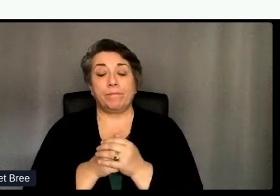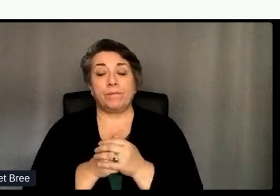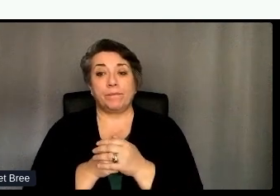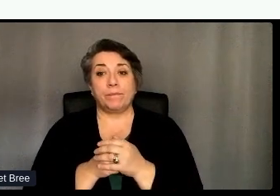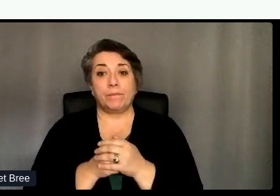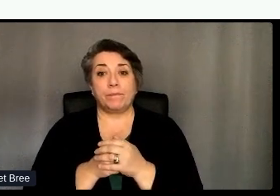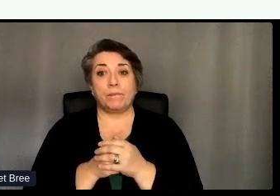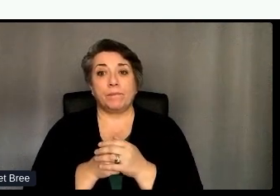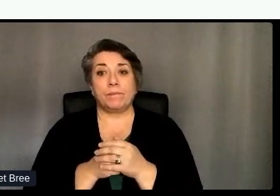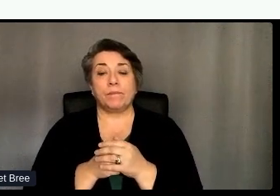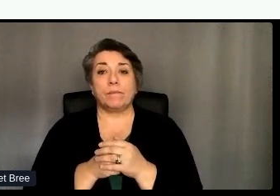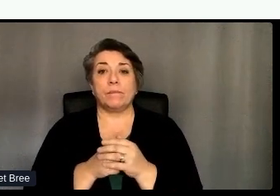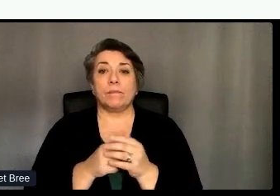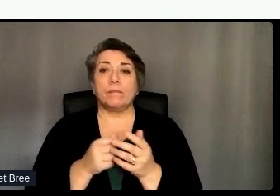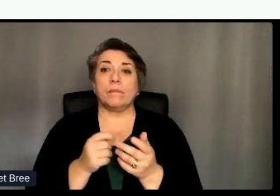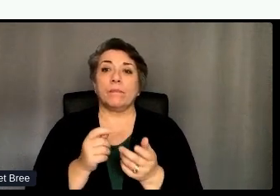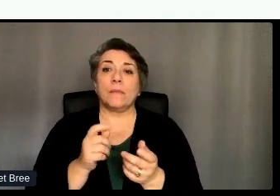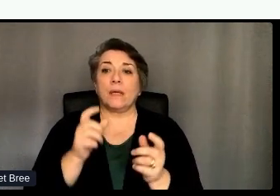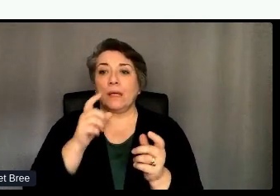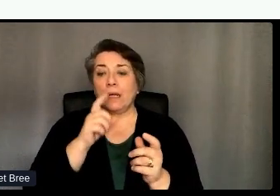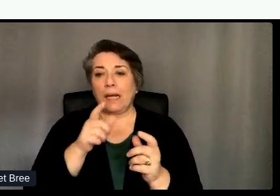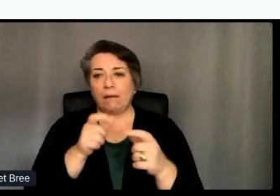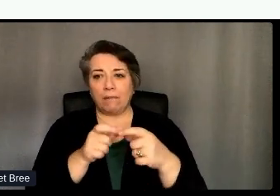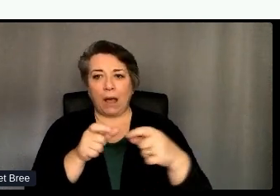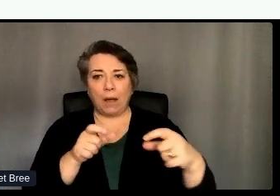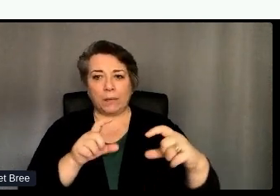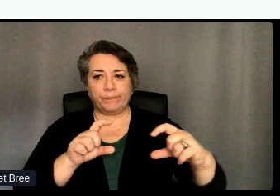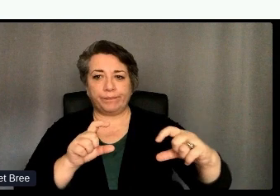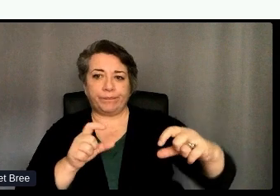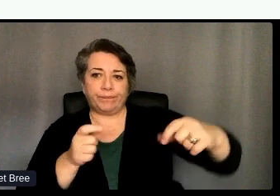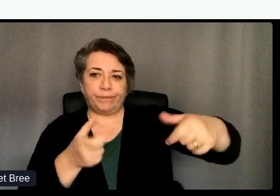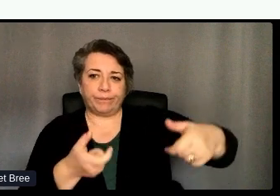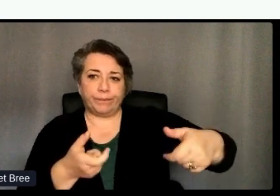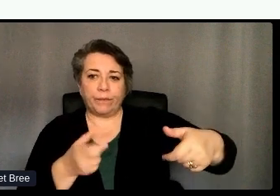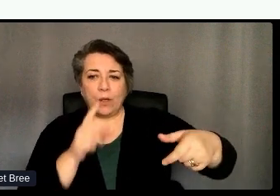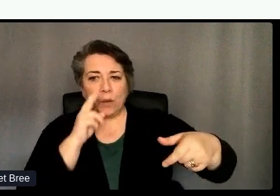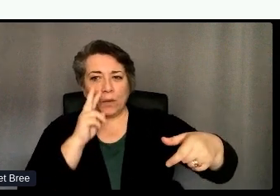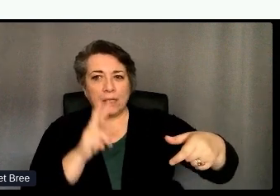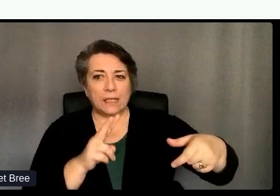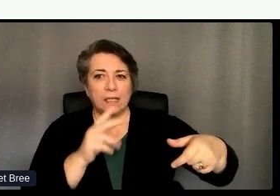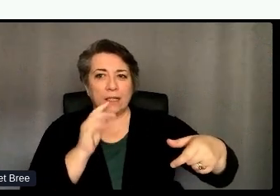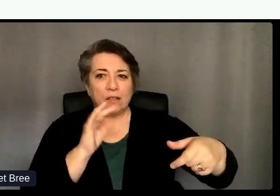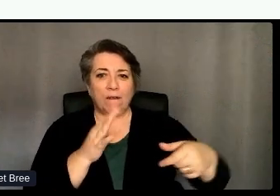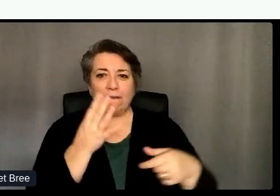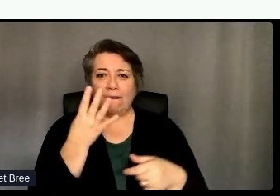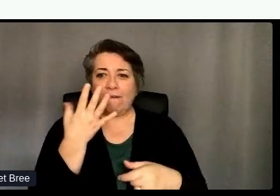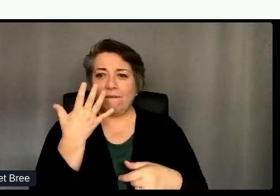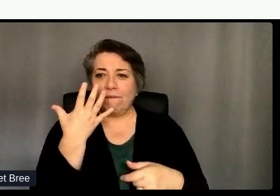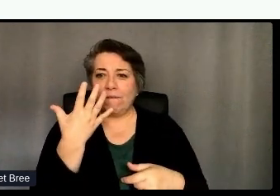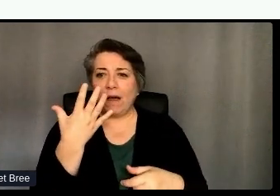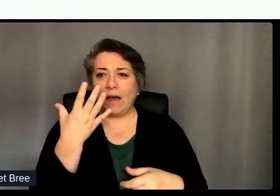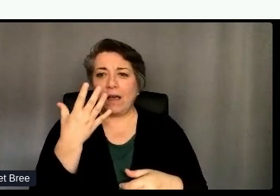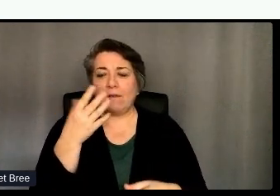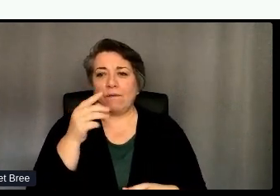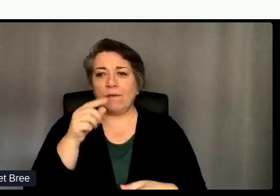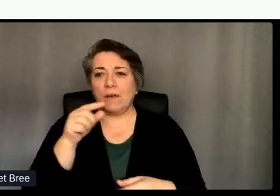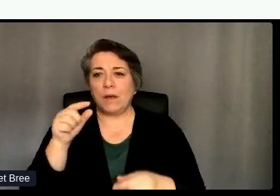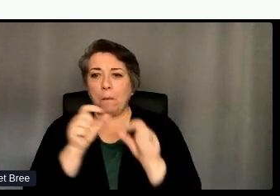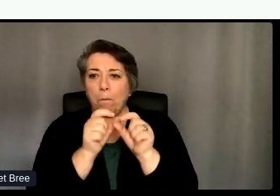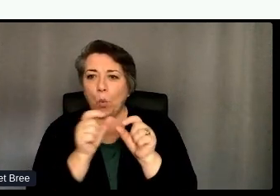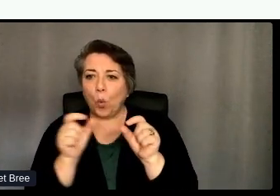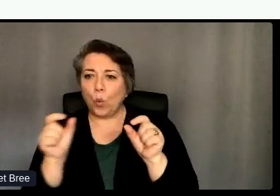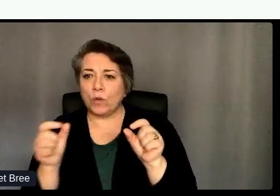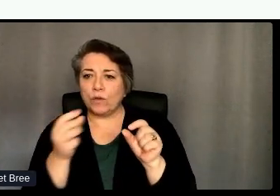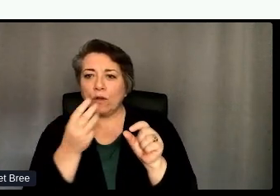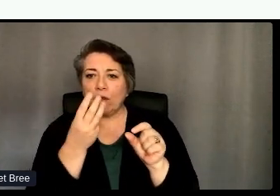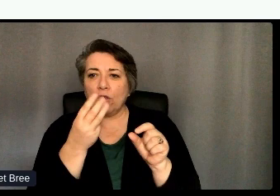If we flip the adaptive hub around, you can see that it has 5 3.5mm ports on the other side, with